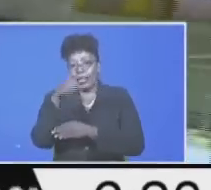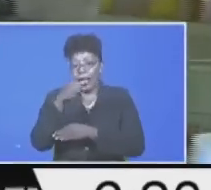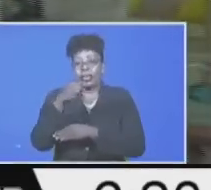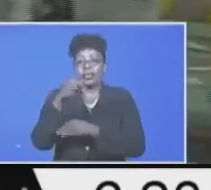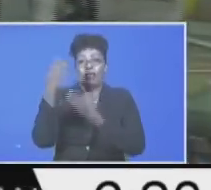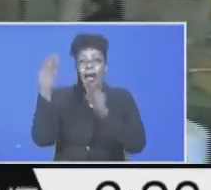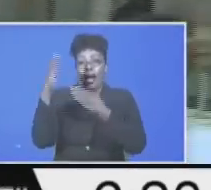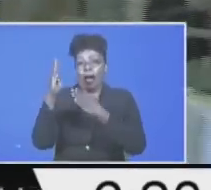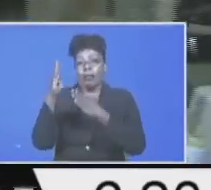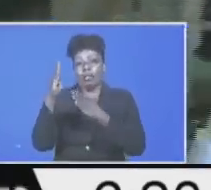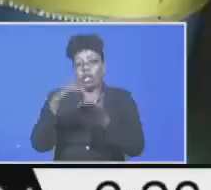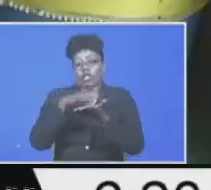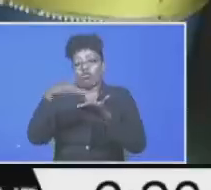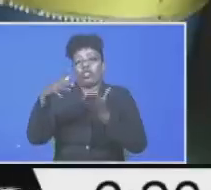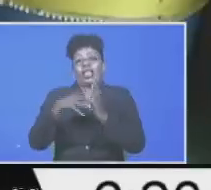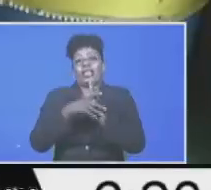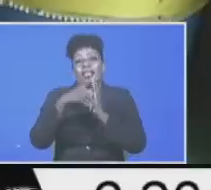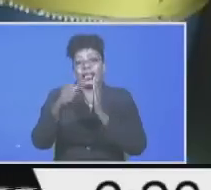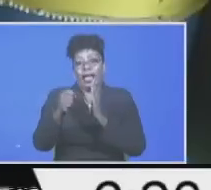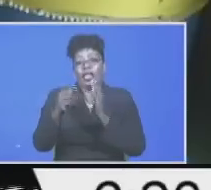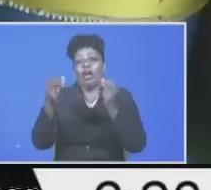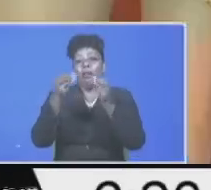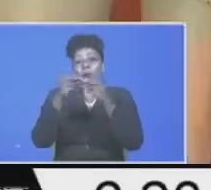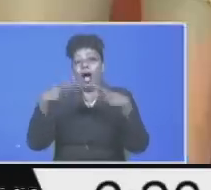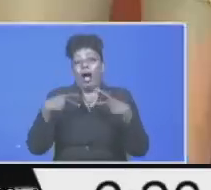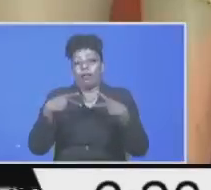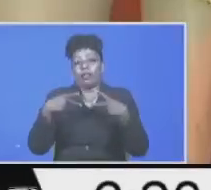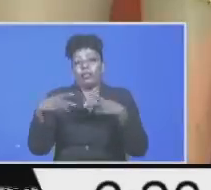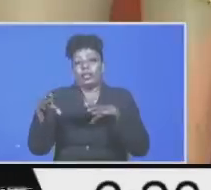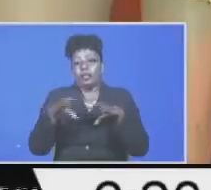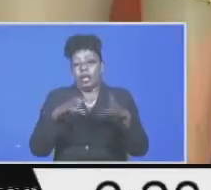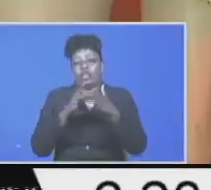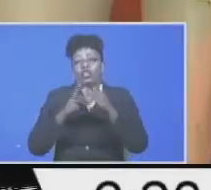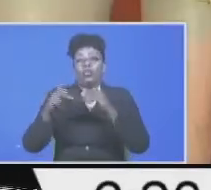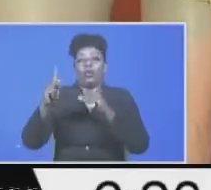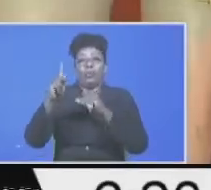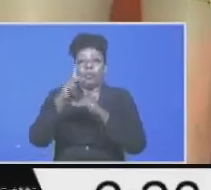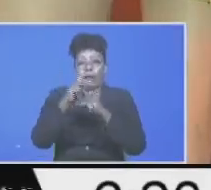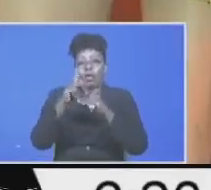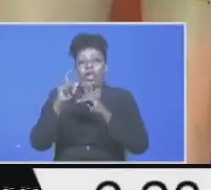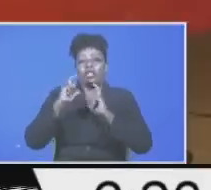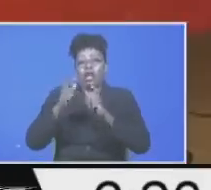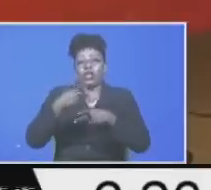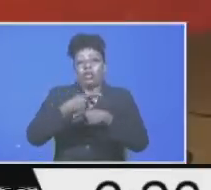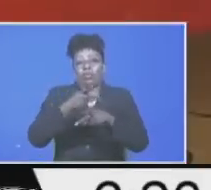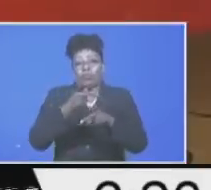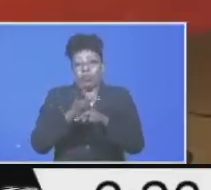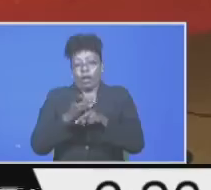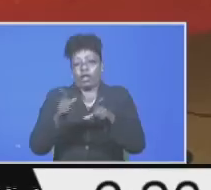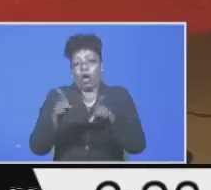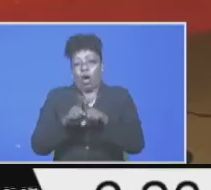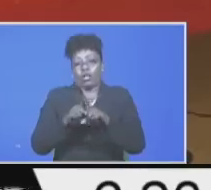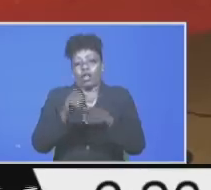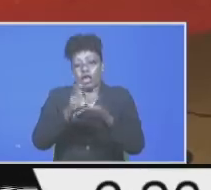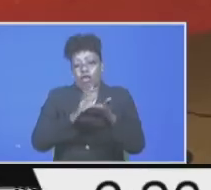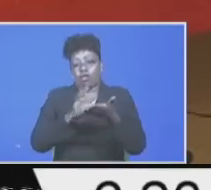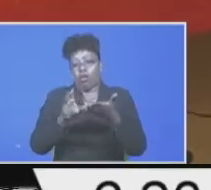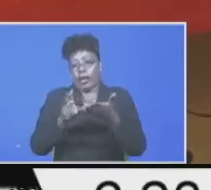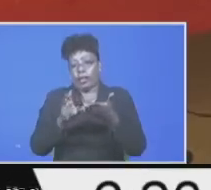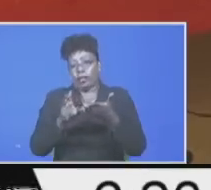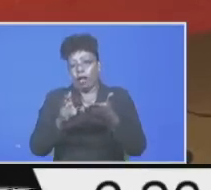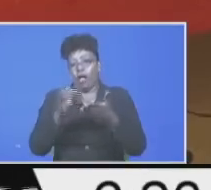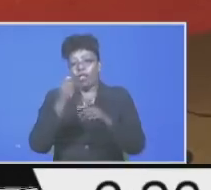with talent, he believes more must be done to promote Junkanoo products on the world stage. Johnson also credited the work of a